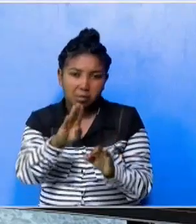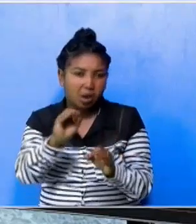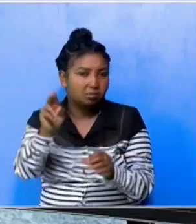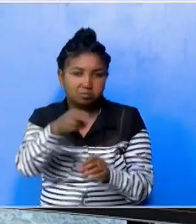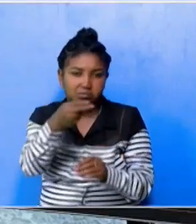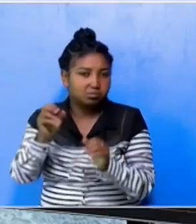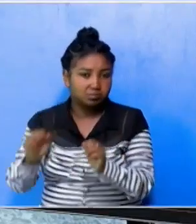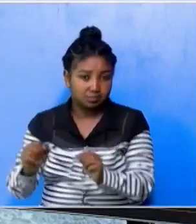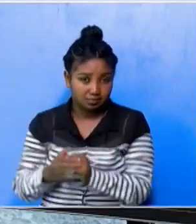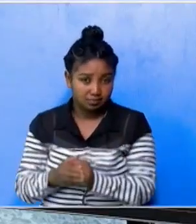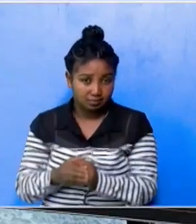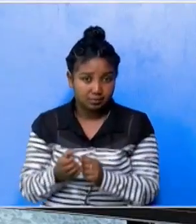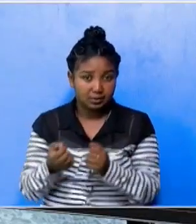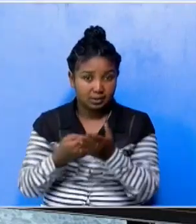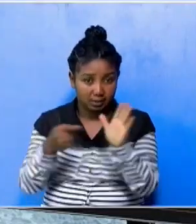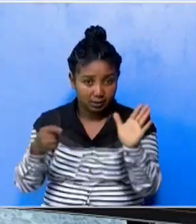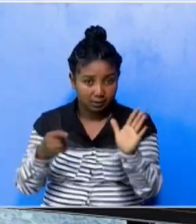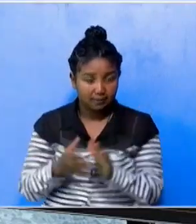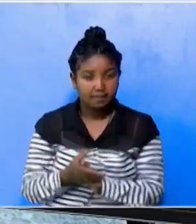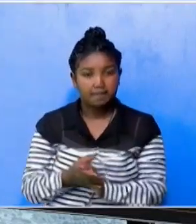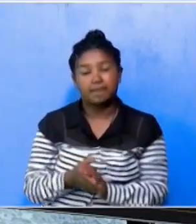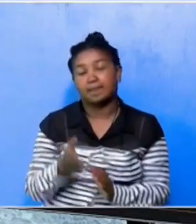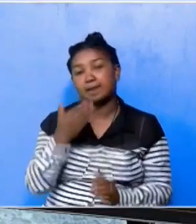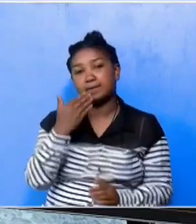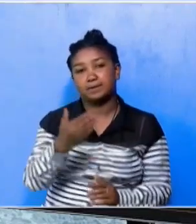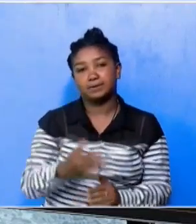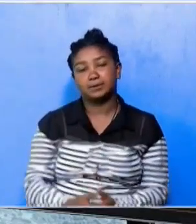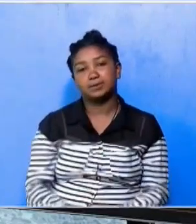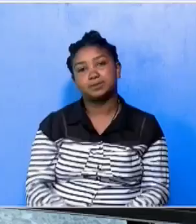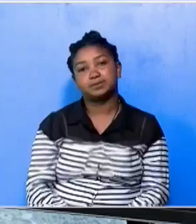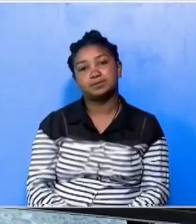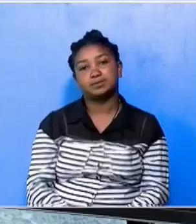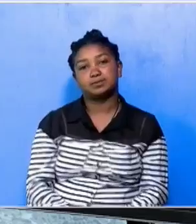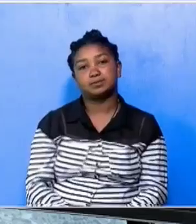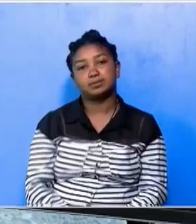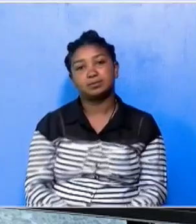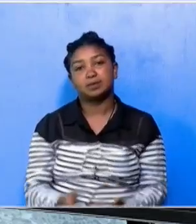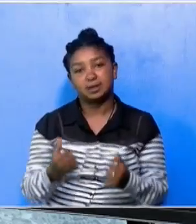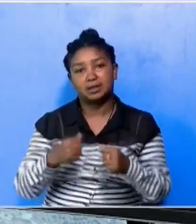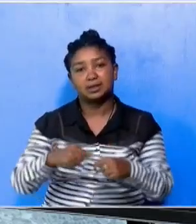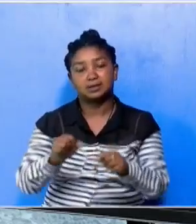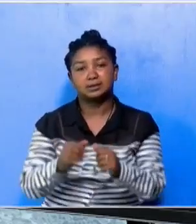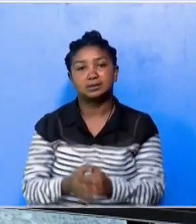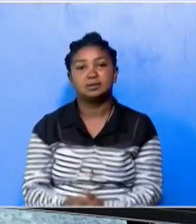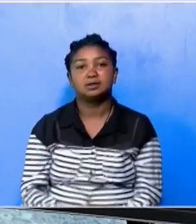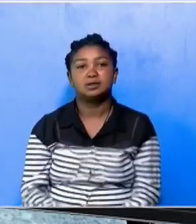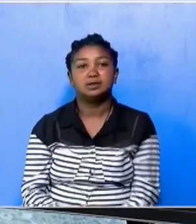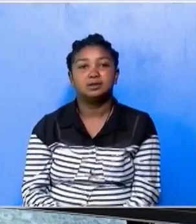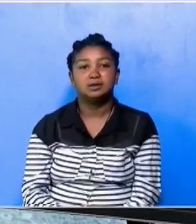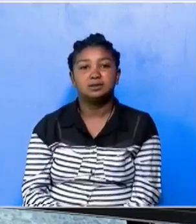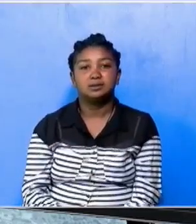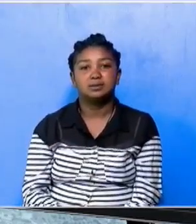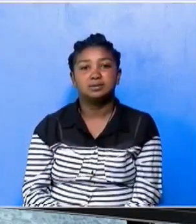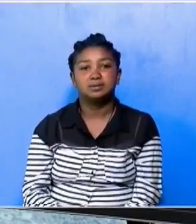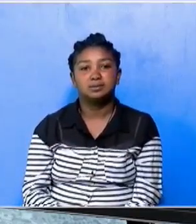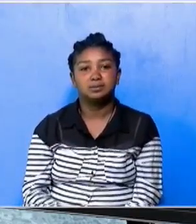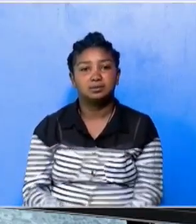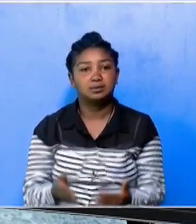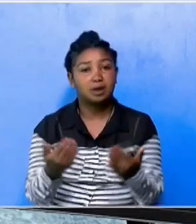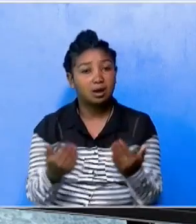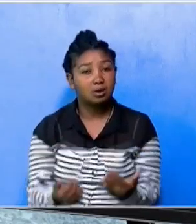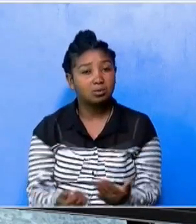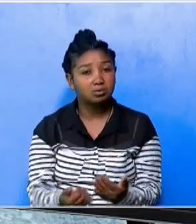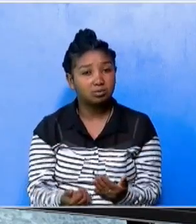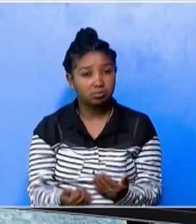it. Is it clear? Good. Okay, let's go to the next point here. Now we are going to